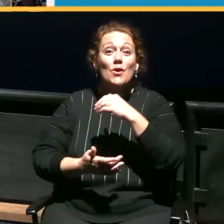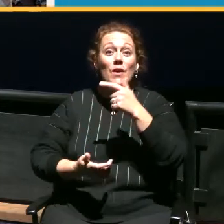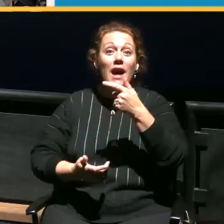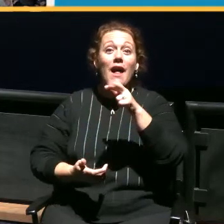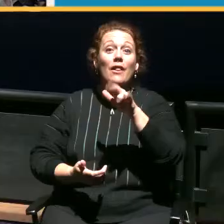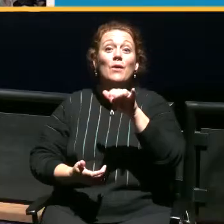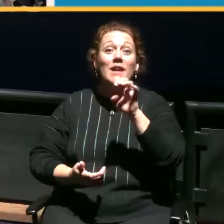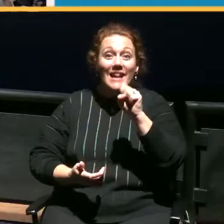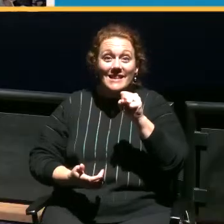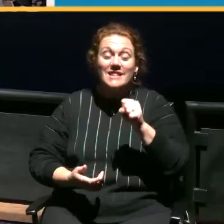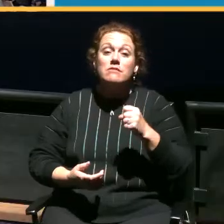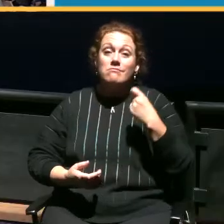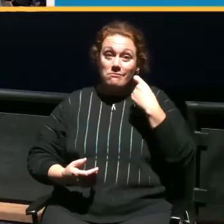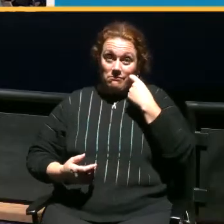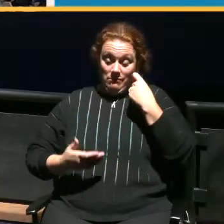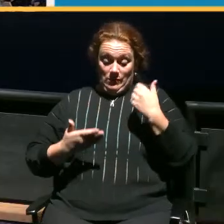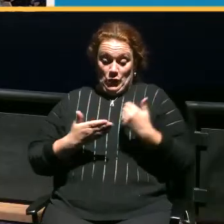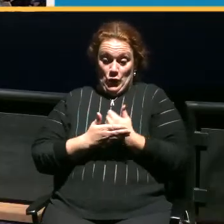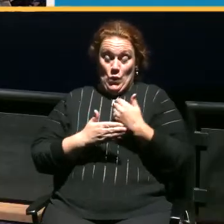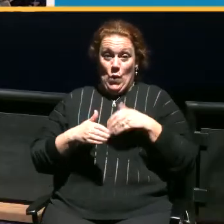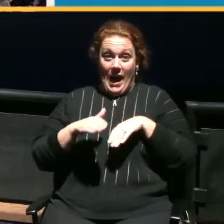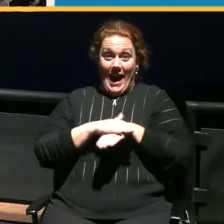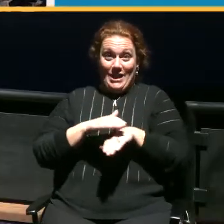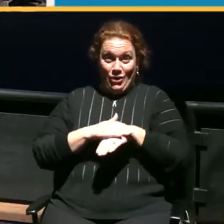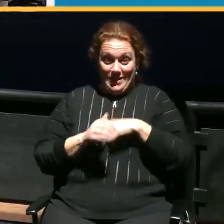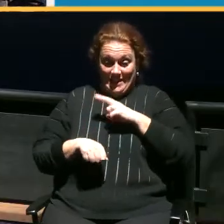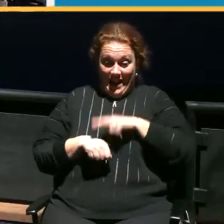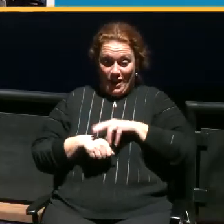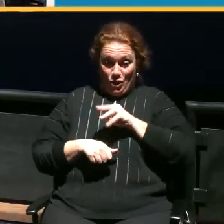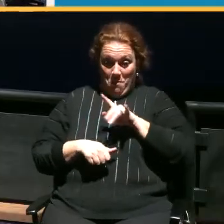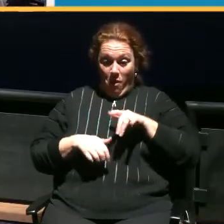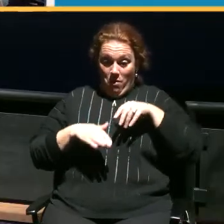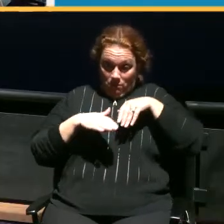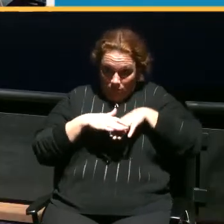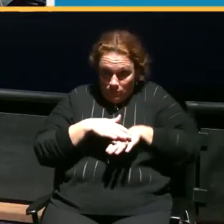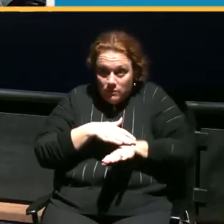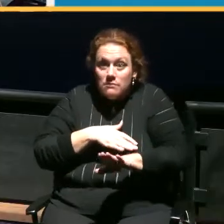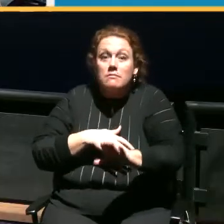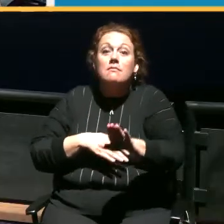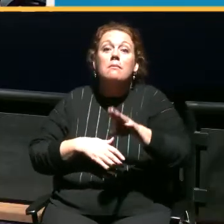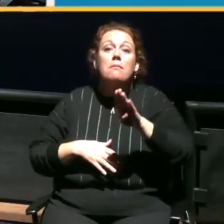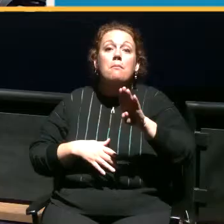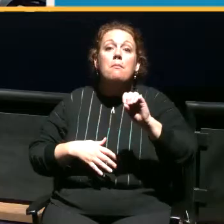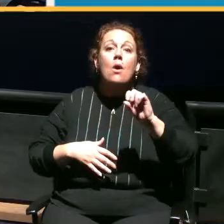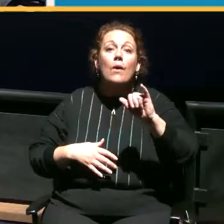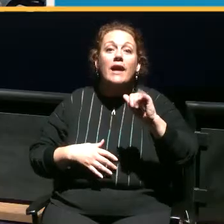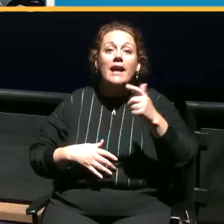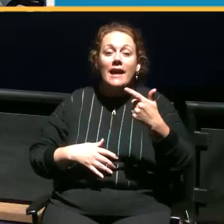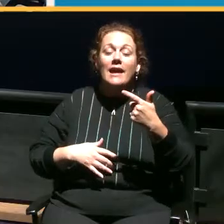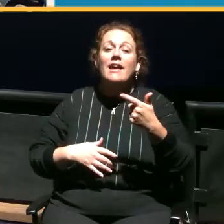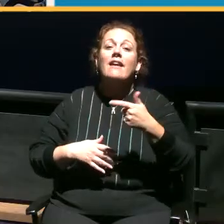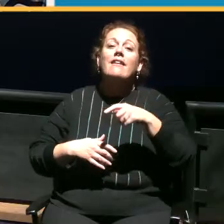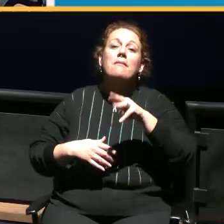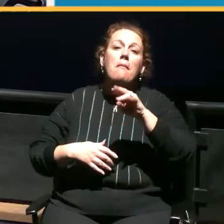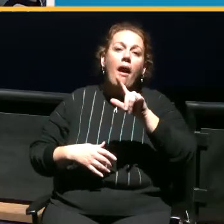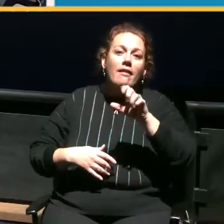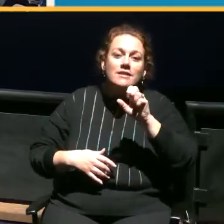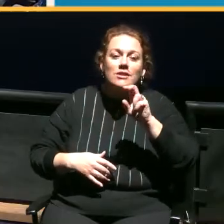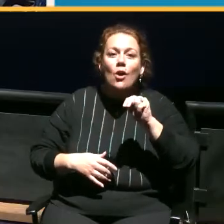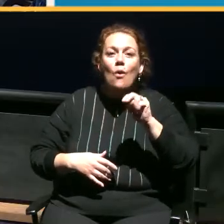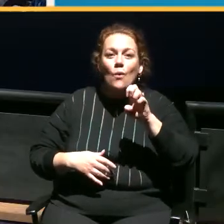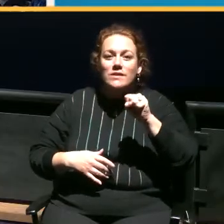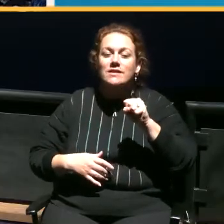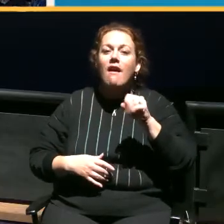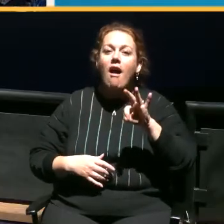new entrance from the National Mall, you took your first steps into the Boeing Milestones of Flight Hall.